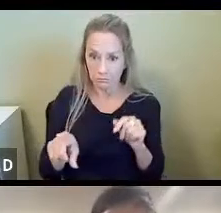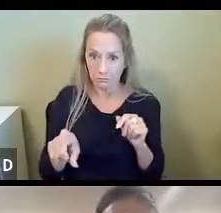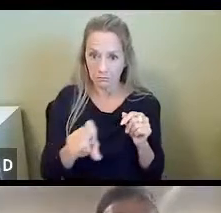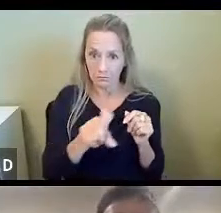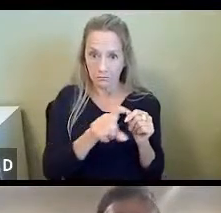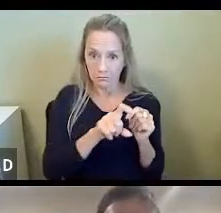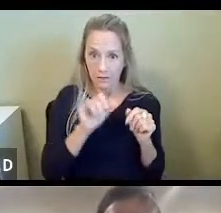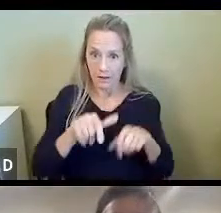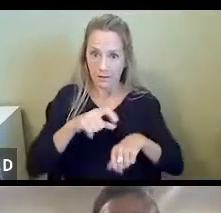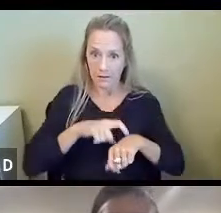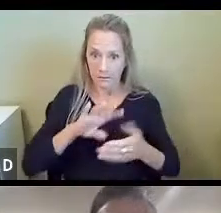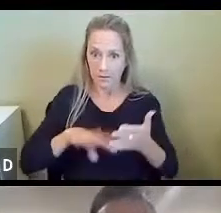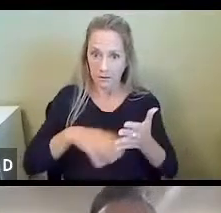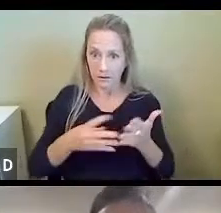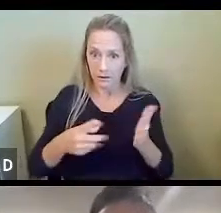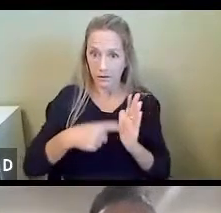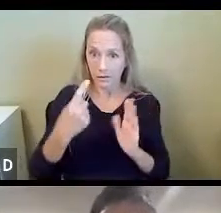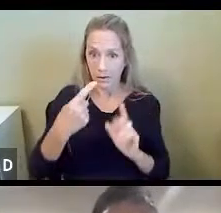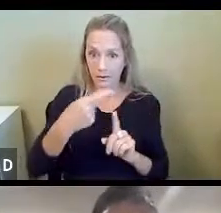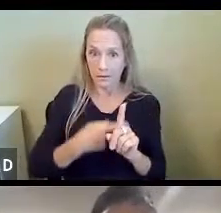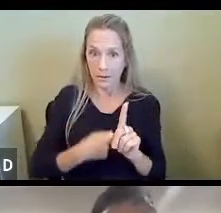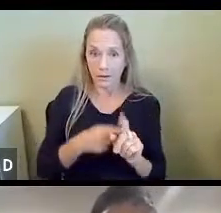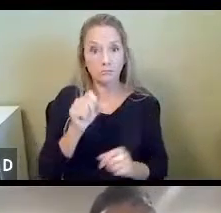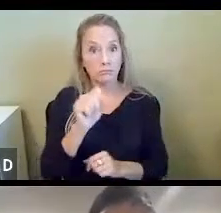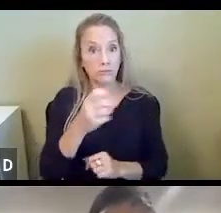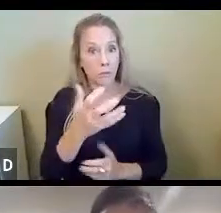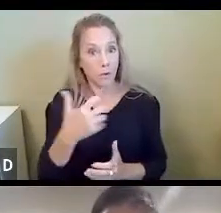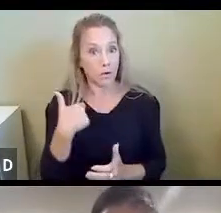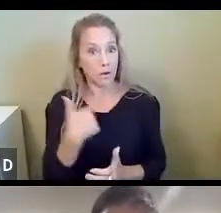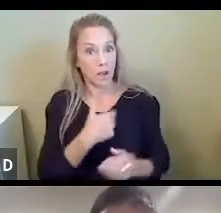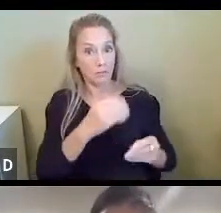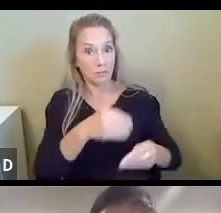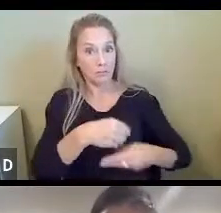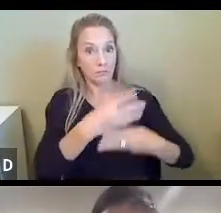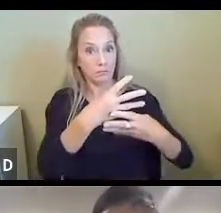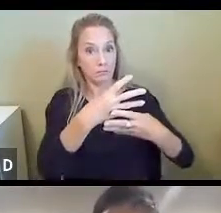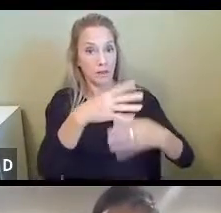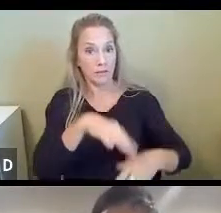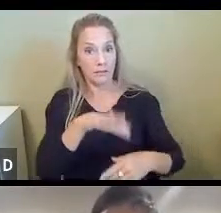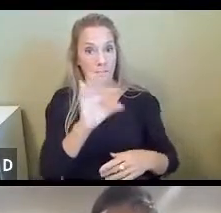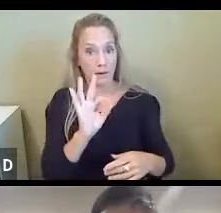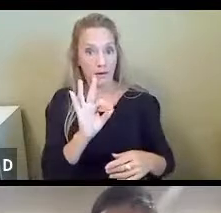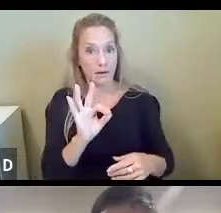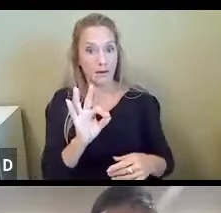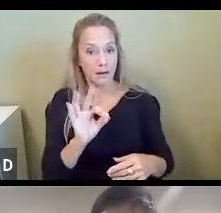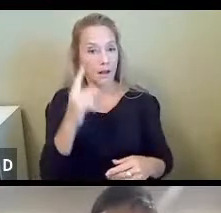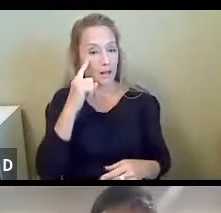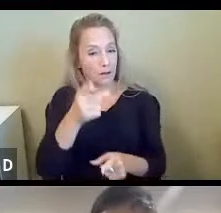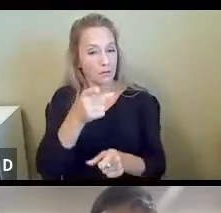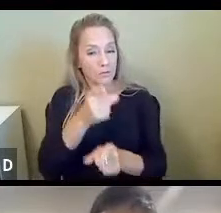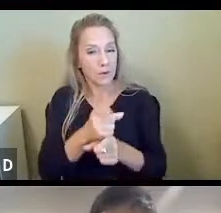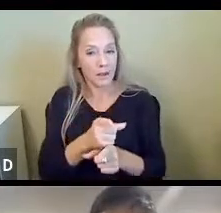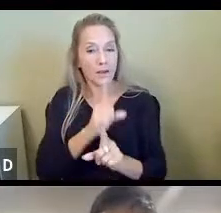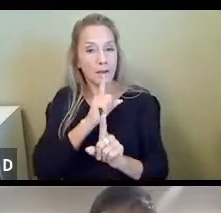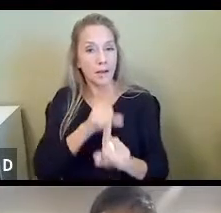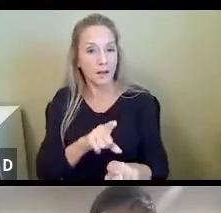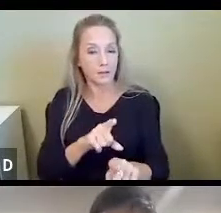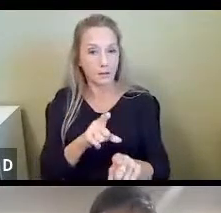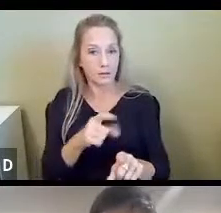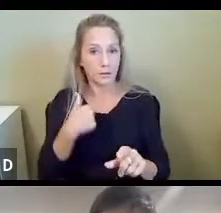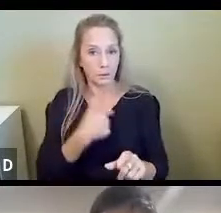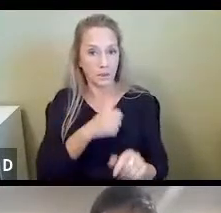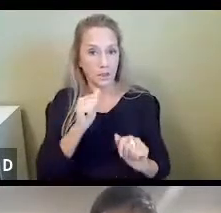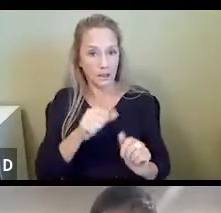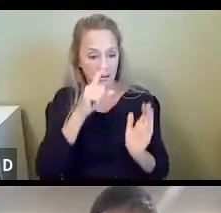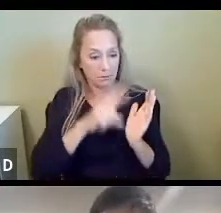was the schedule we were on? Do you guys want us to pull them up, but I believe that is the correct answer, Dr. Gosher, Yeah. but we can pull them up if you want us